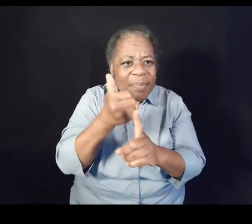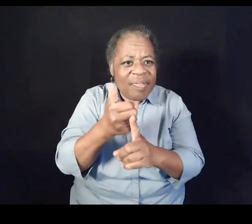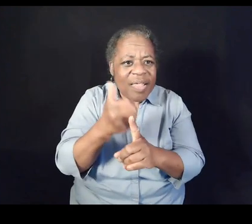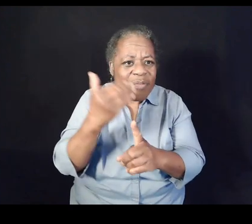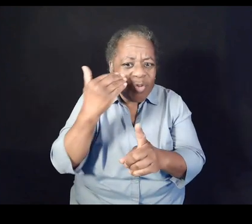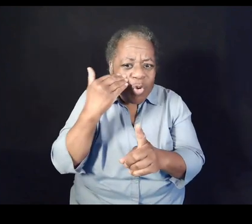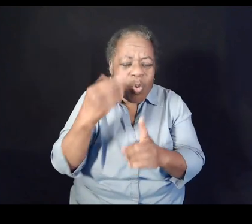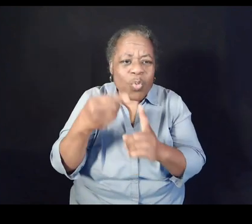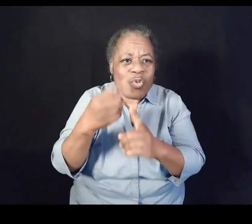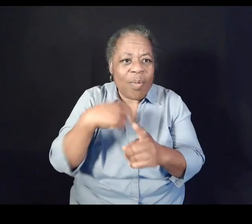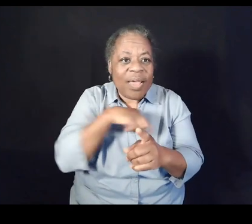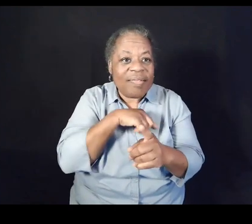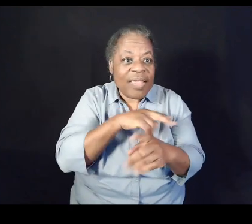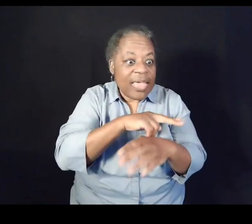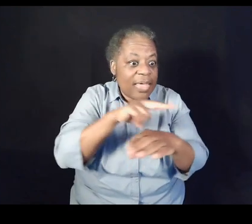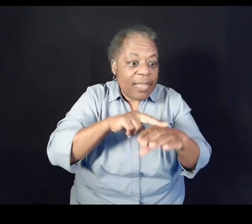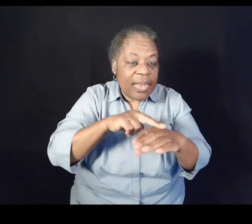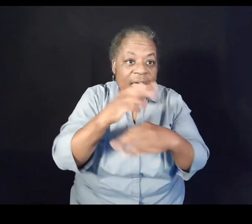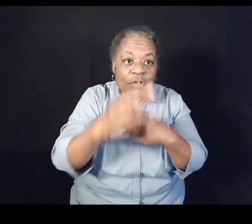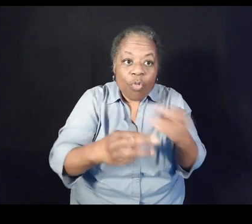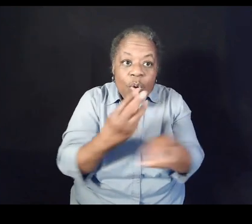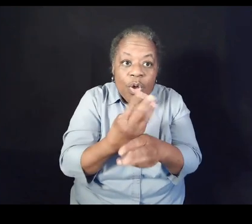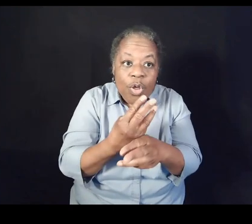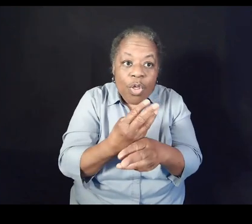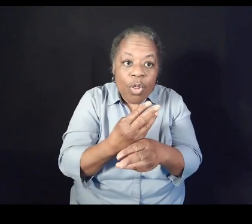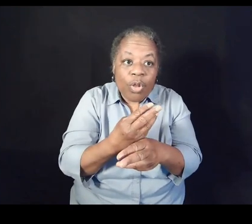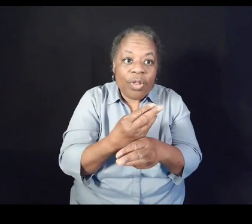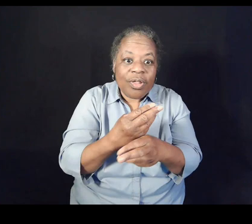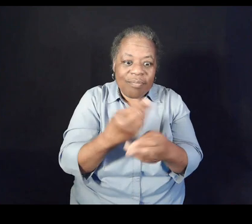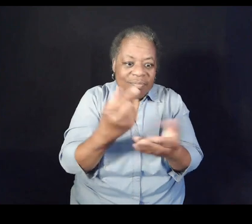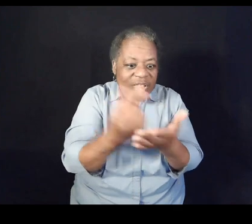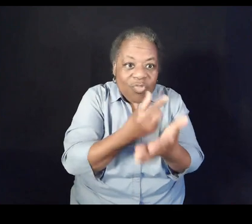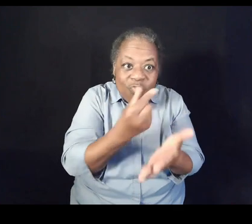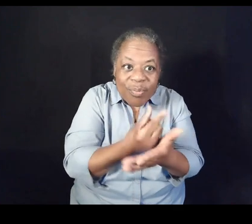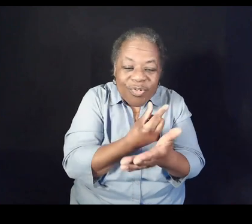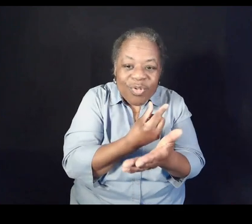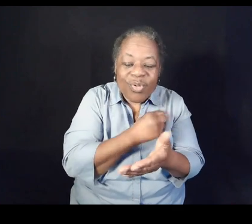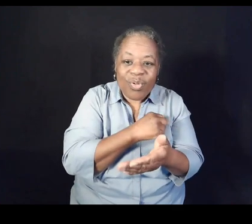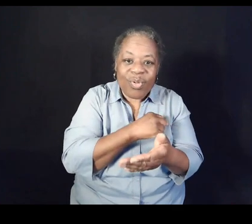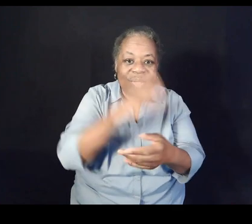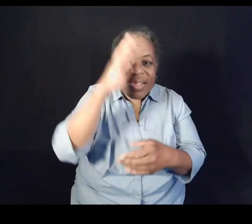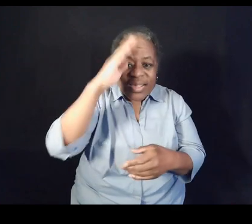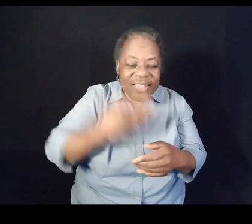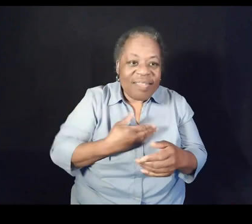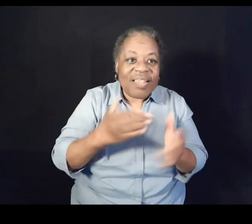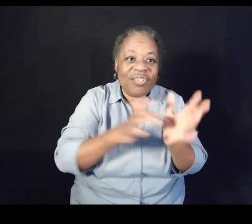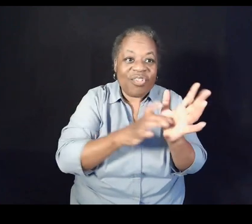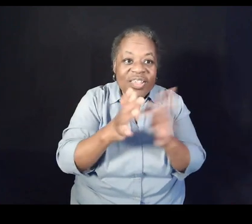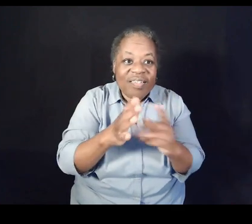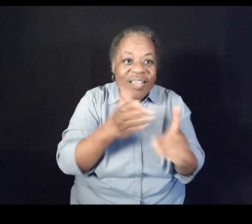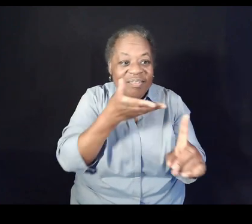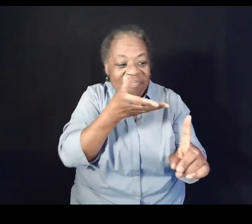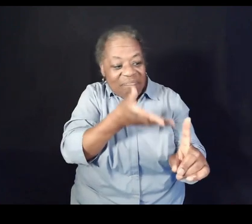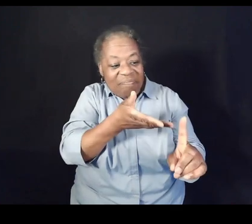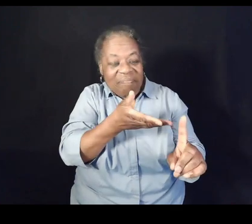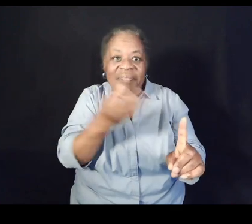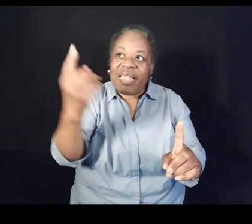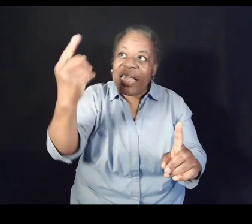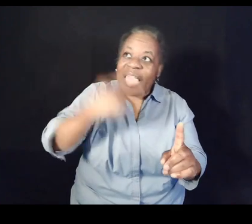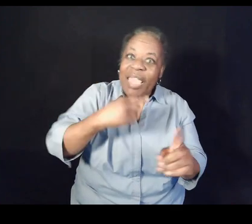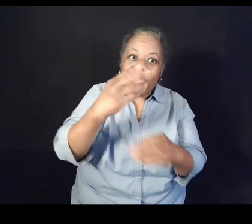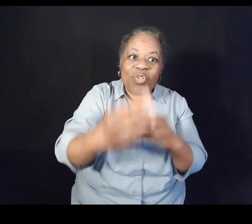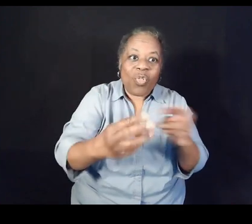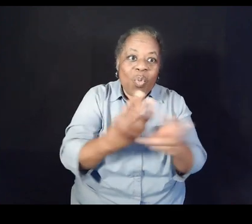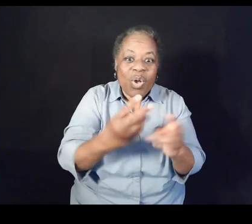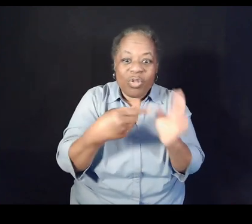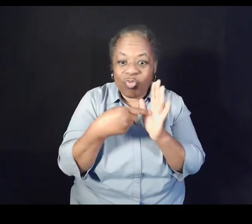today, but through the scriptures and through his son, Jesus, who came into the world to show us that love. And we'll talk more about